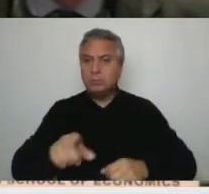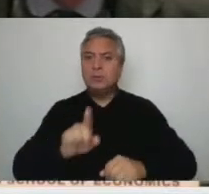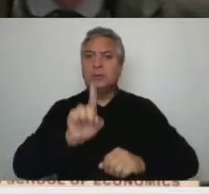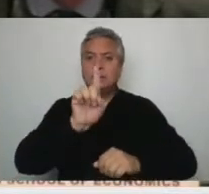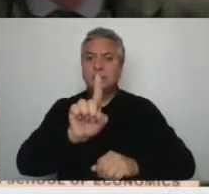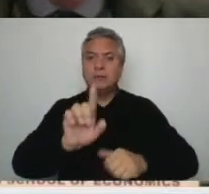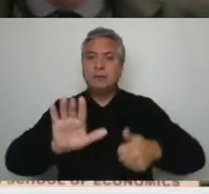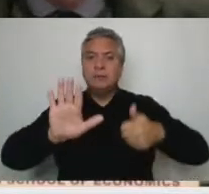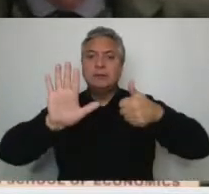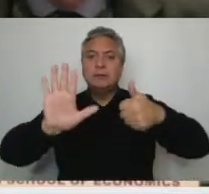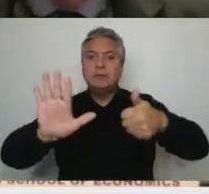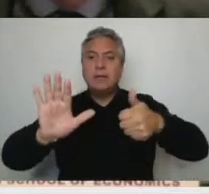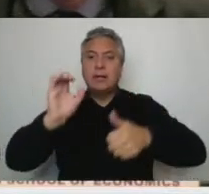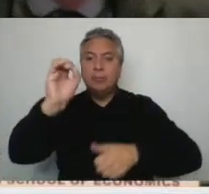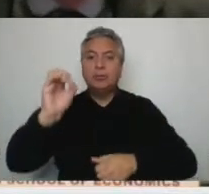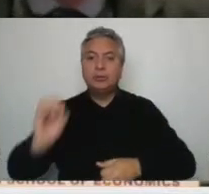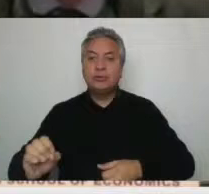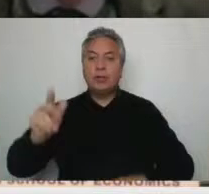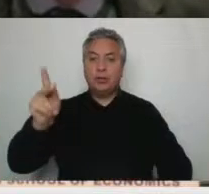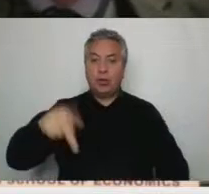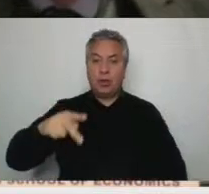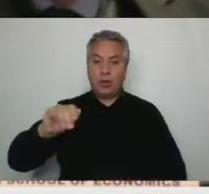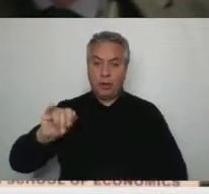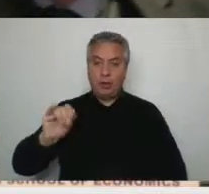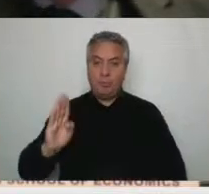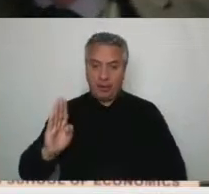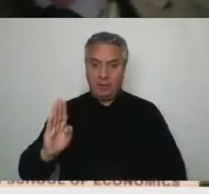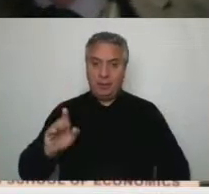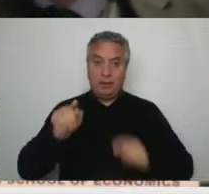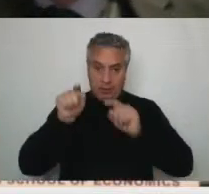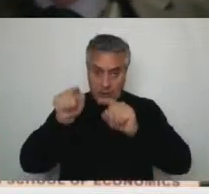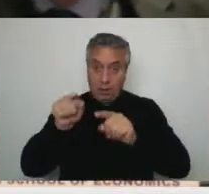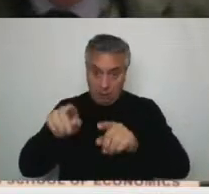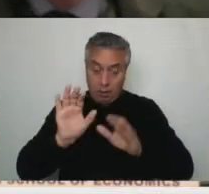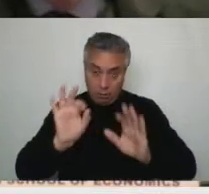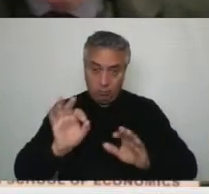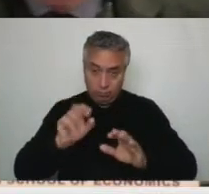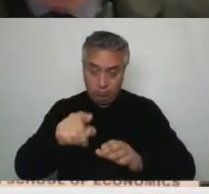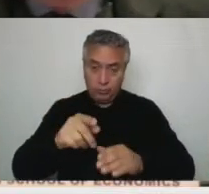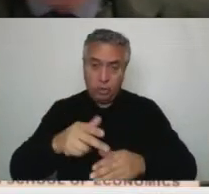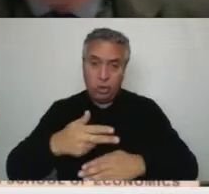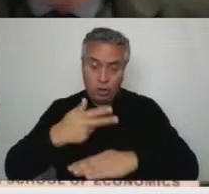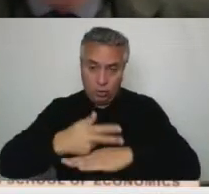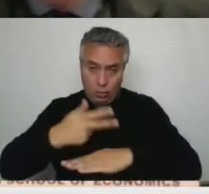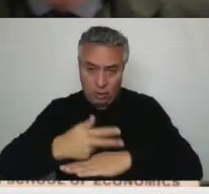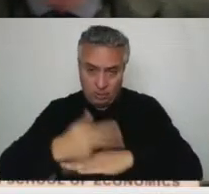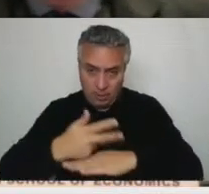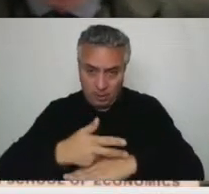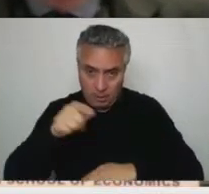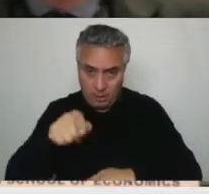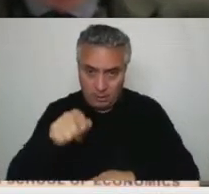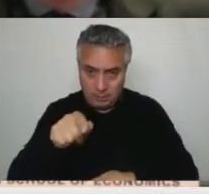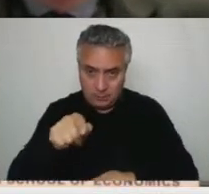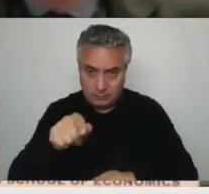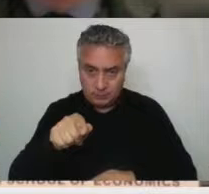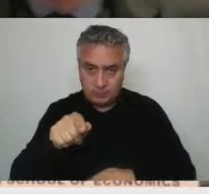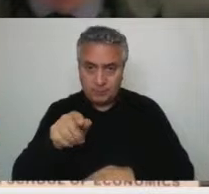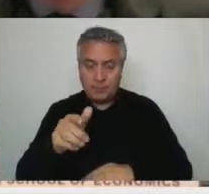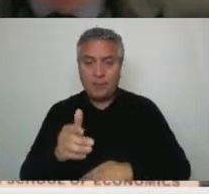example. So this is just to highlight how big is